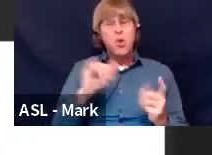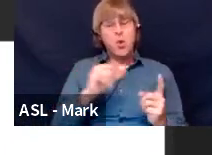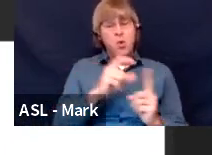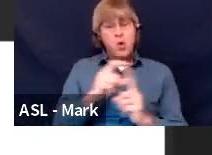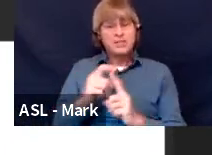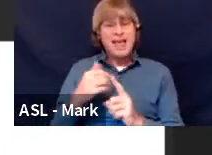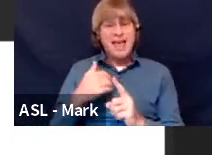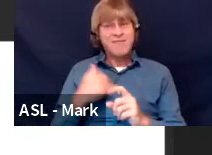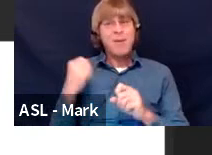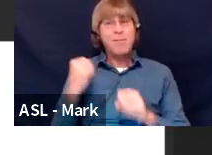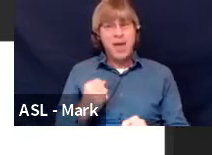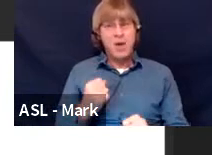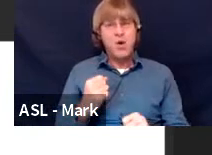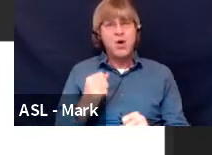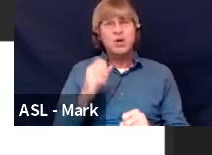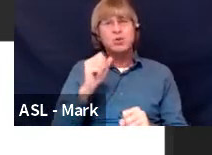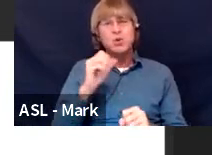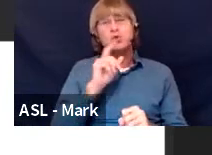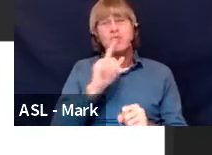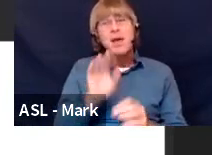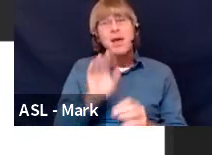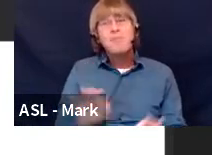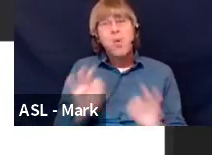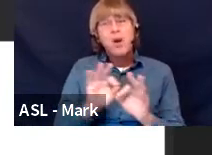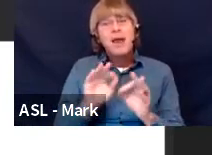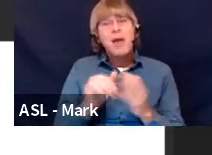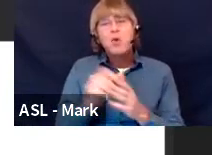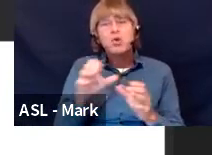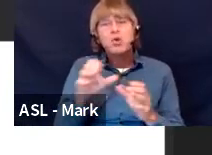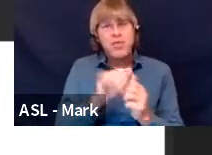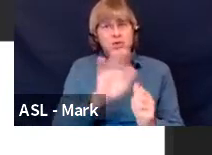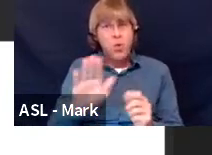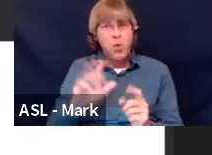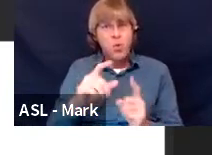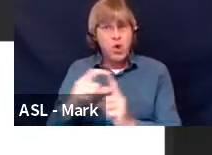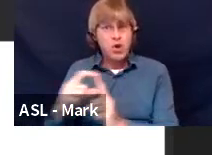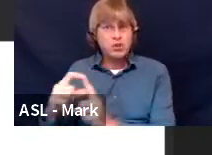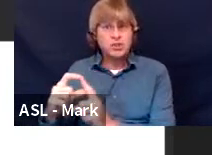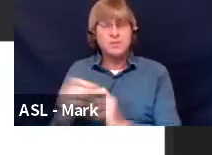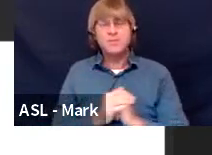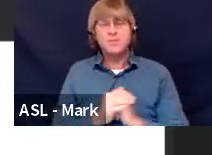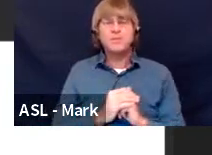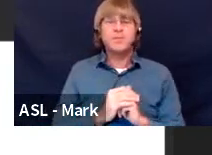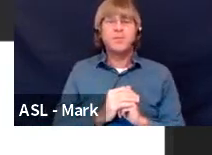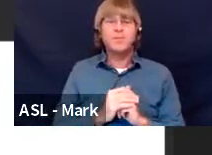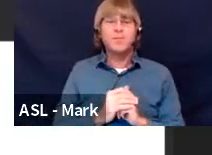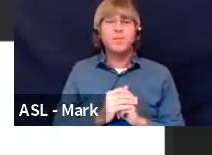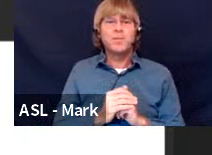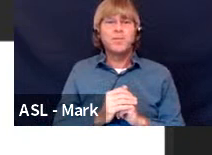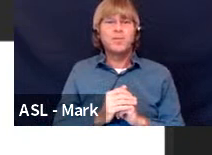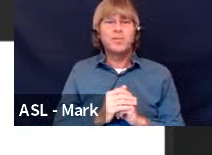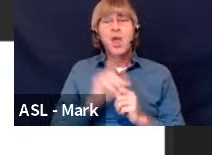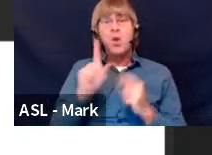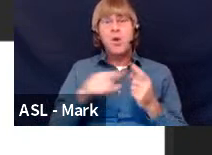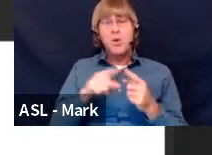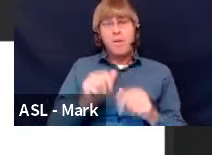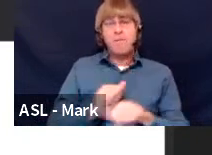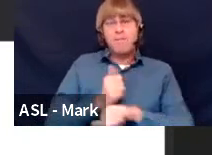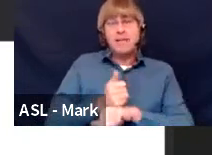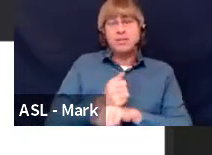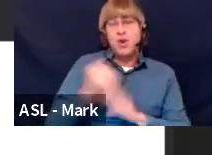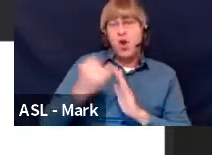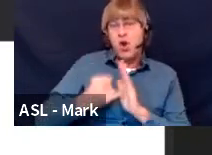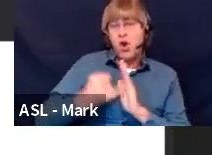have power, and so it's really important what you do with those words. Um, and when you base your